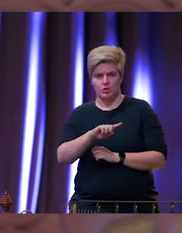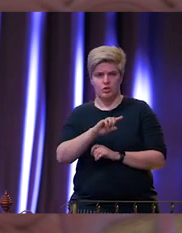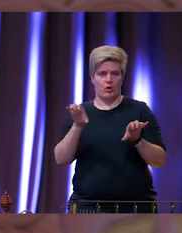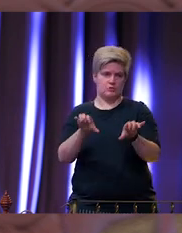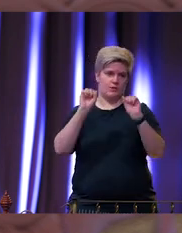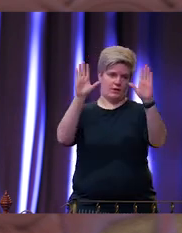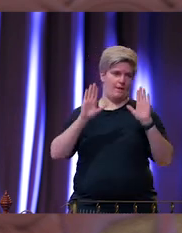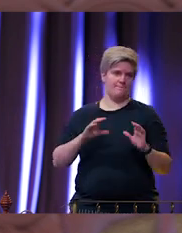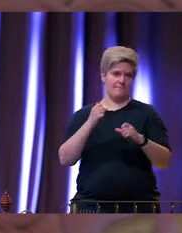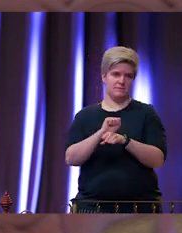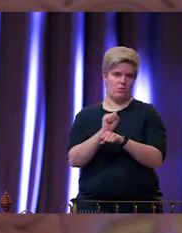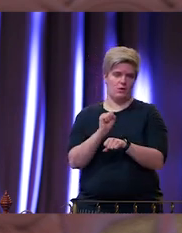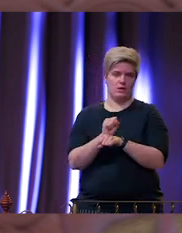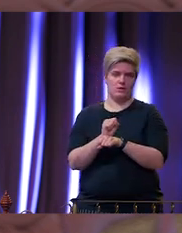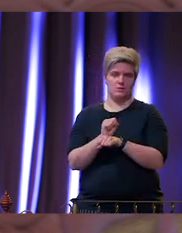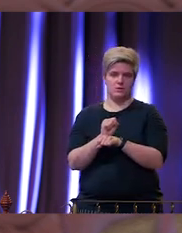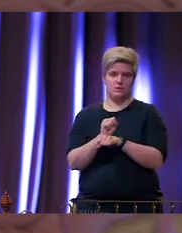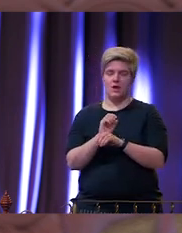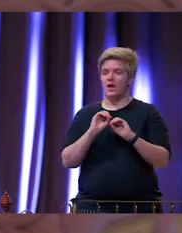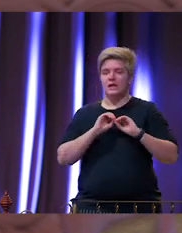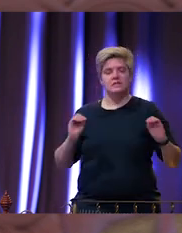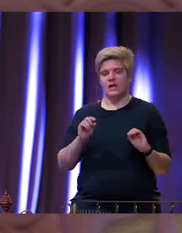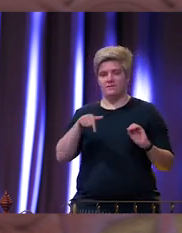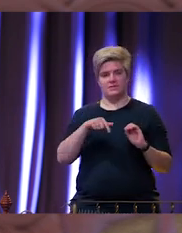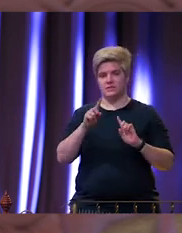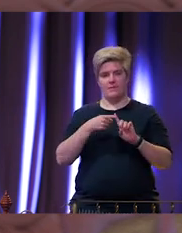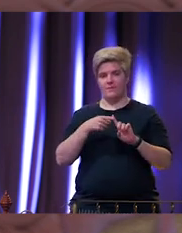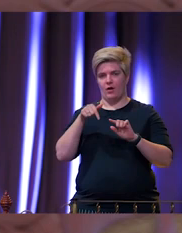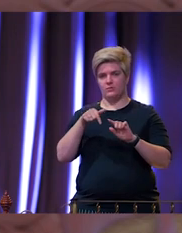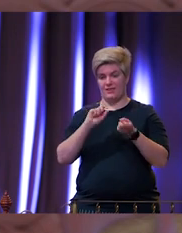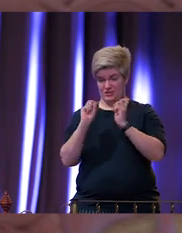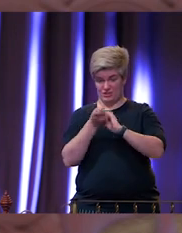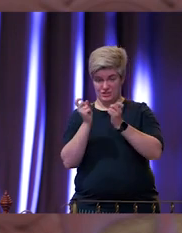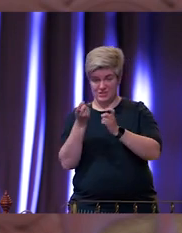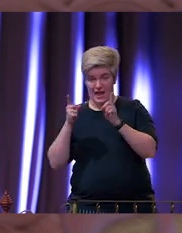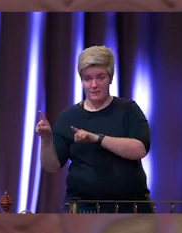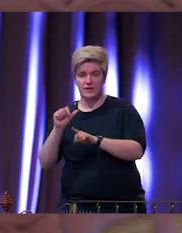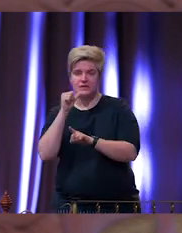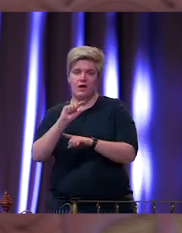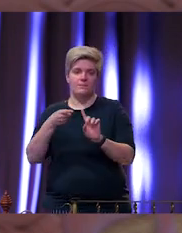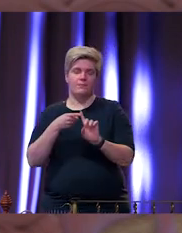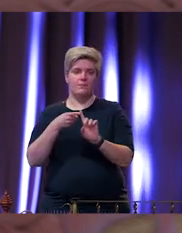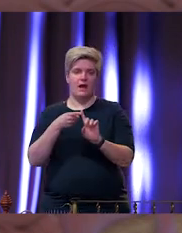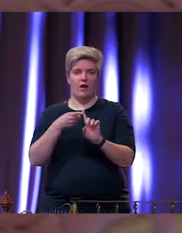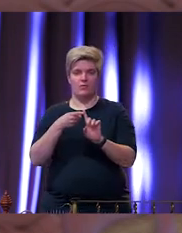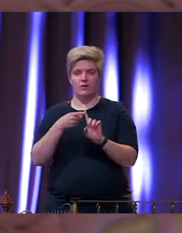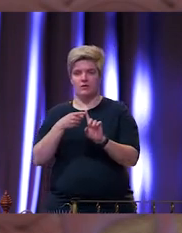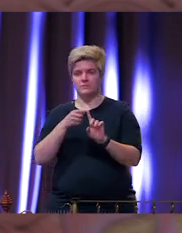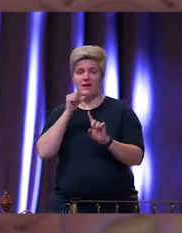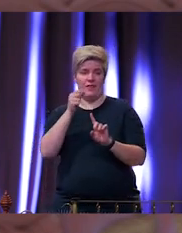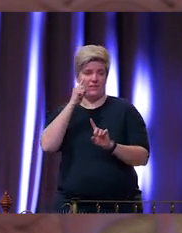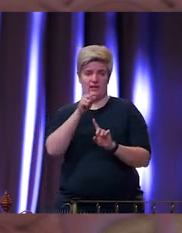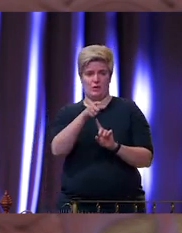work. None of this is about, any of the changes that happen isn't about not thinking you're doing amazing